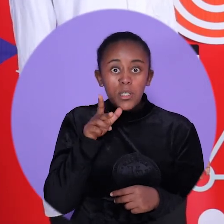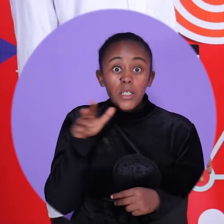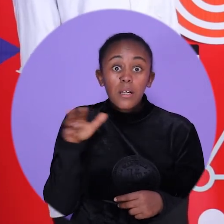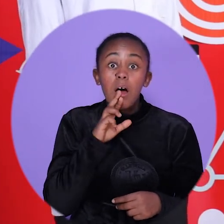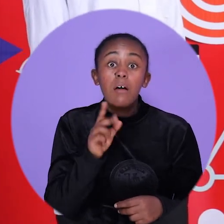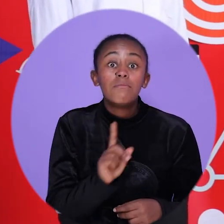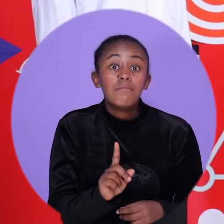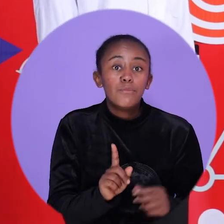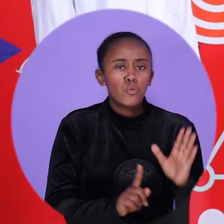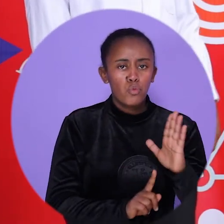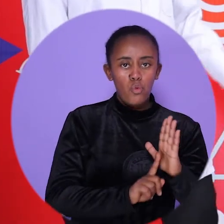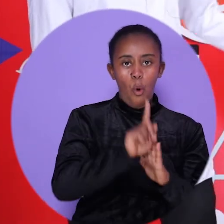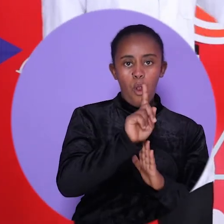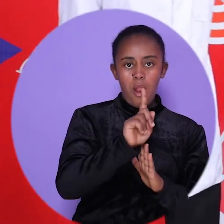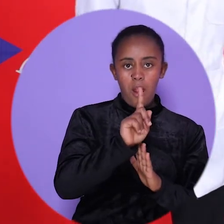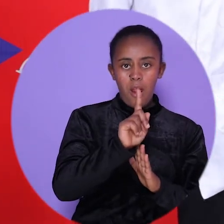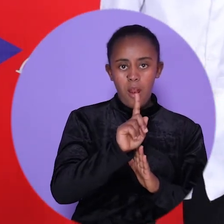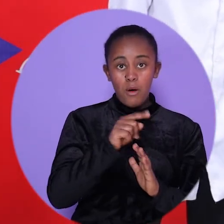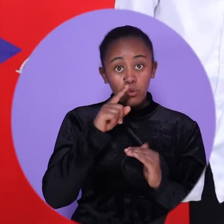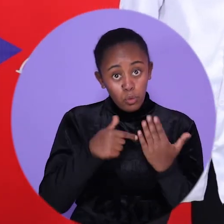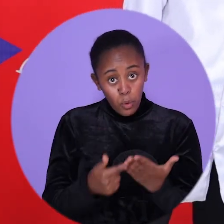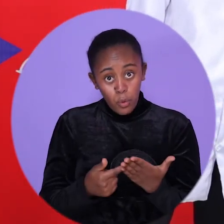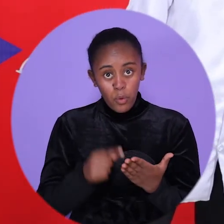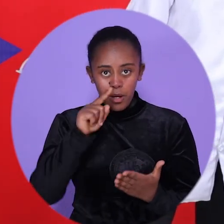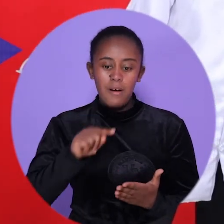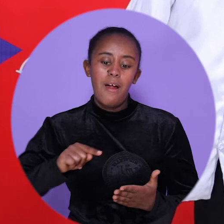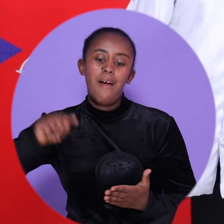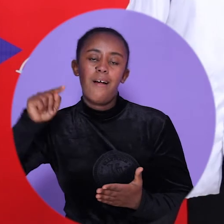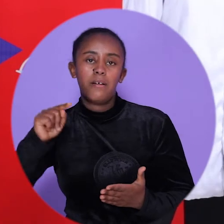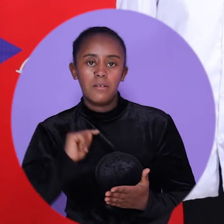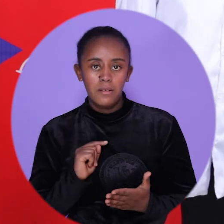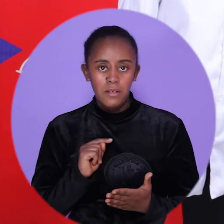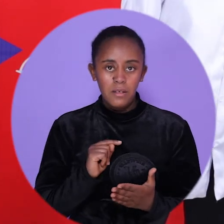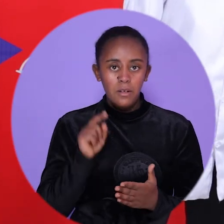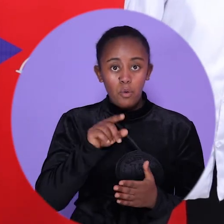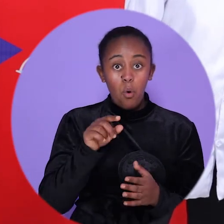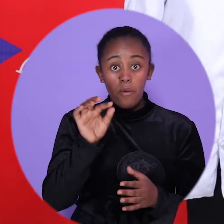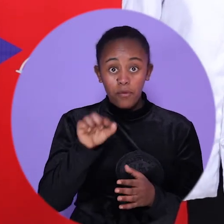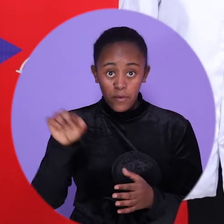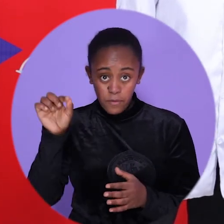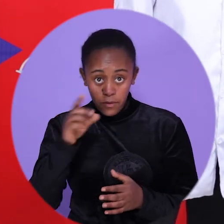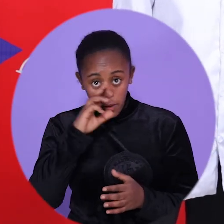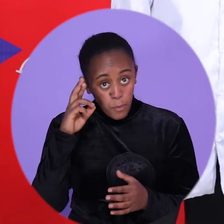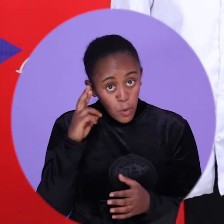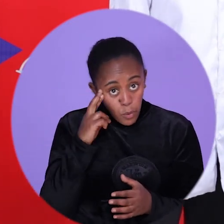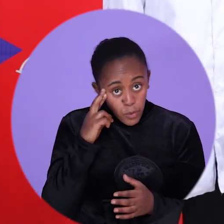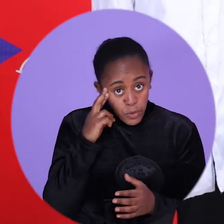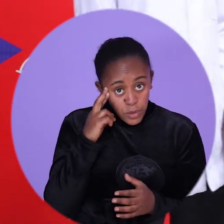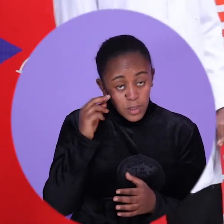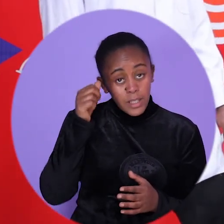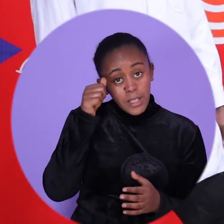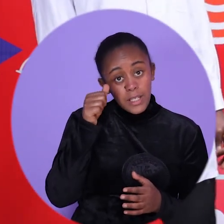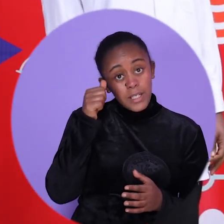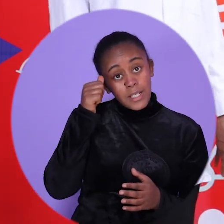are tall. Is that not? So, you have to the right side over here. You have to tick over here because his